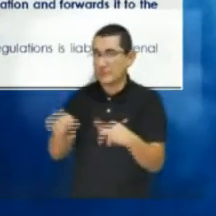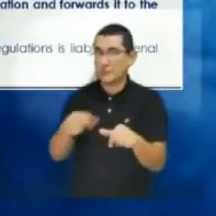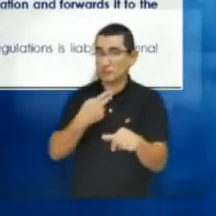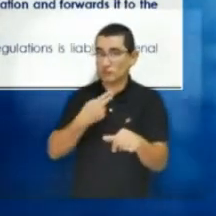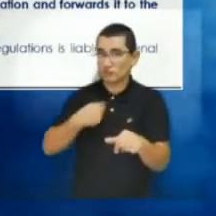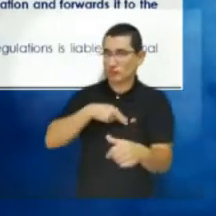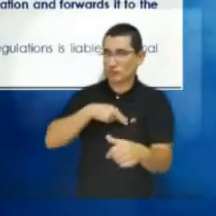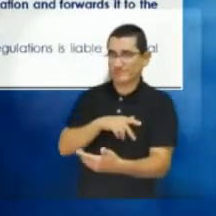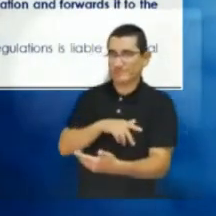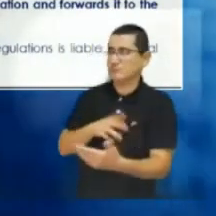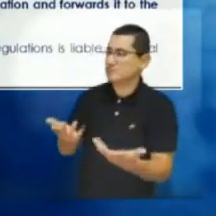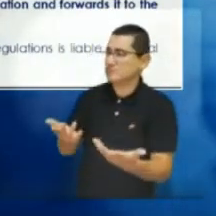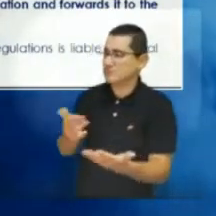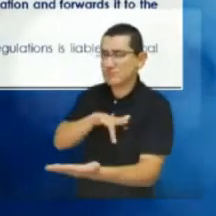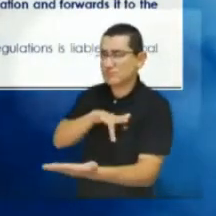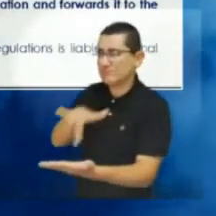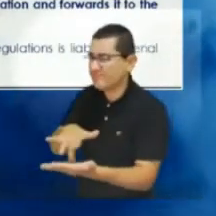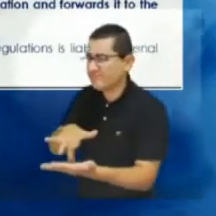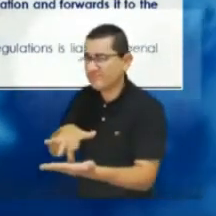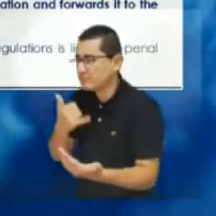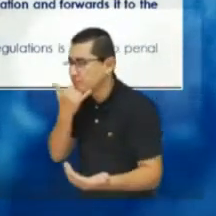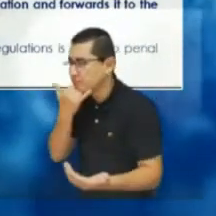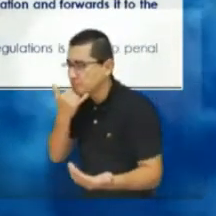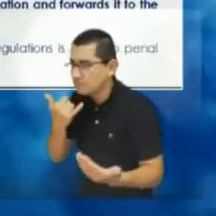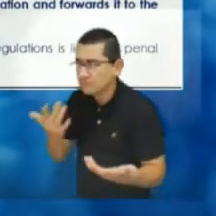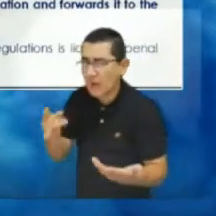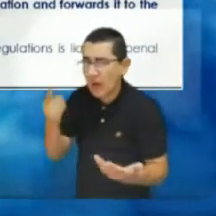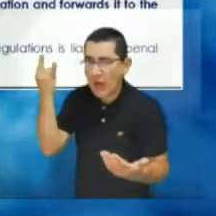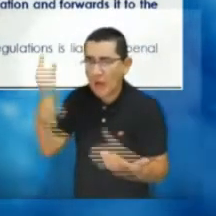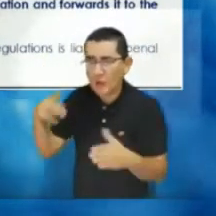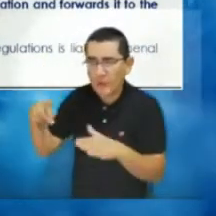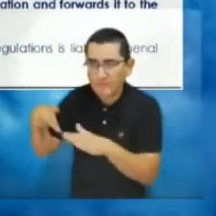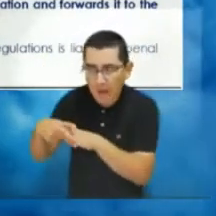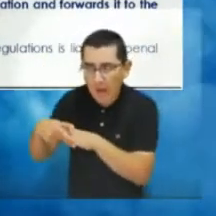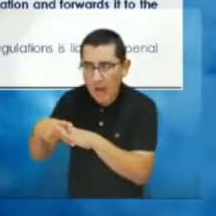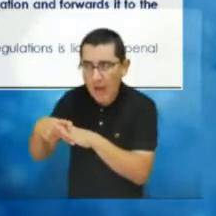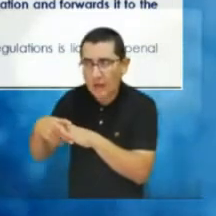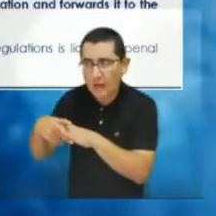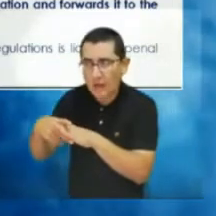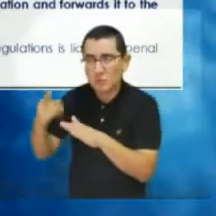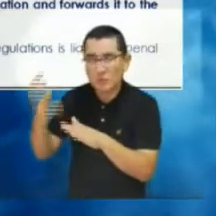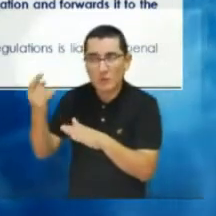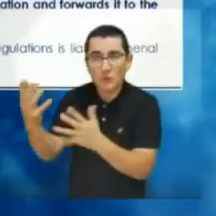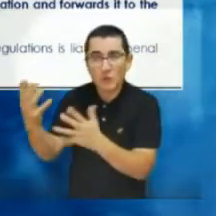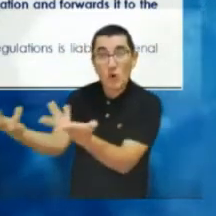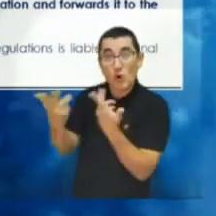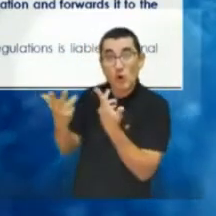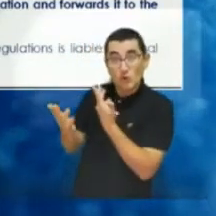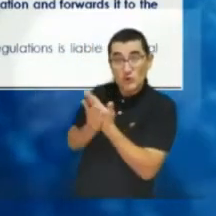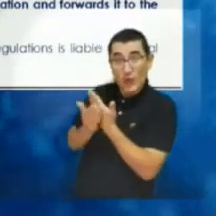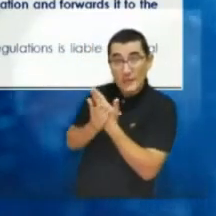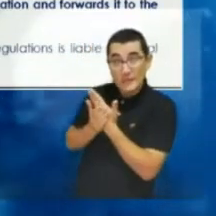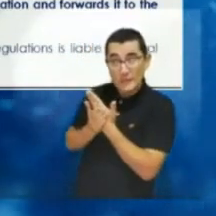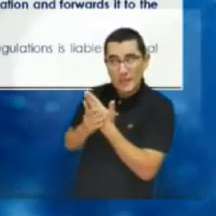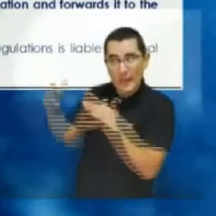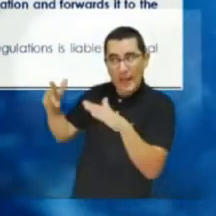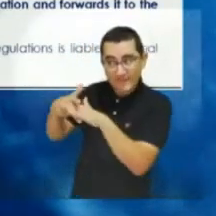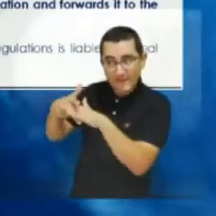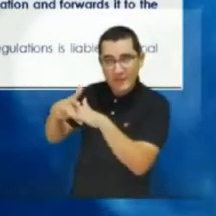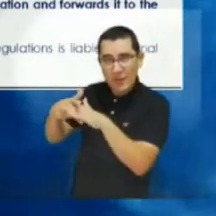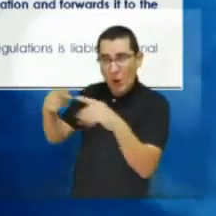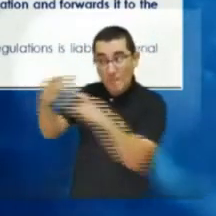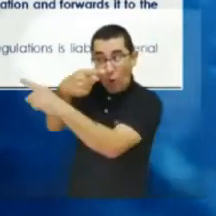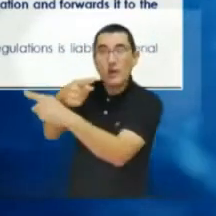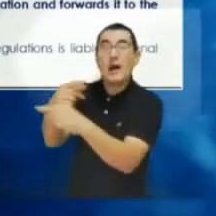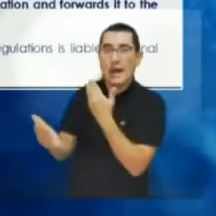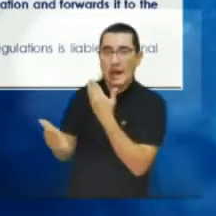when an interference is reported. Sorry to us, we look for the causes of interference and the person responsible, because